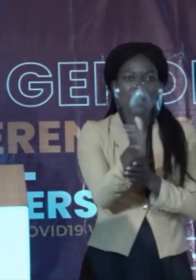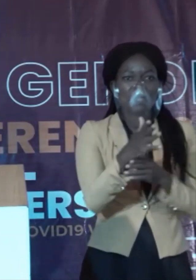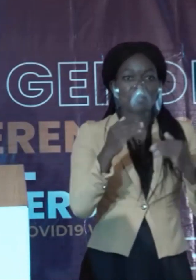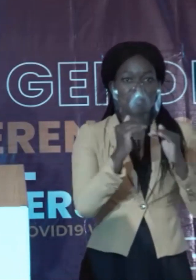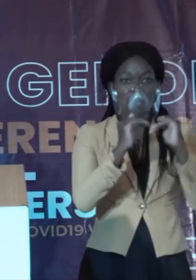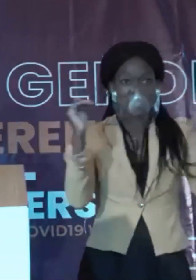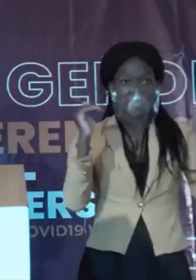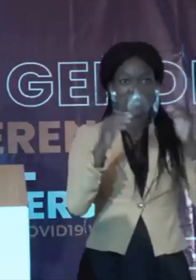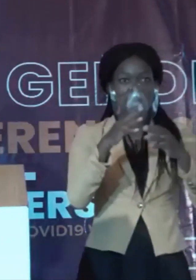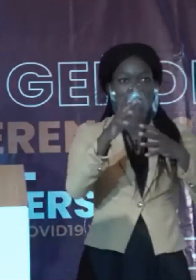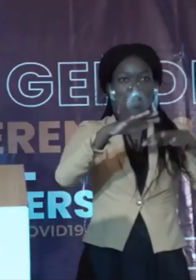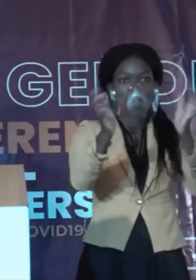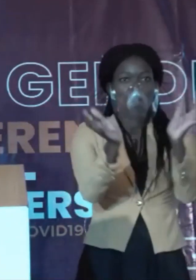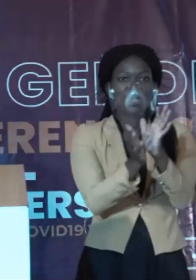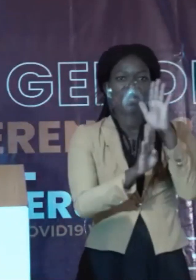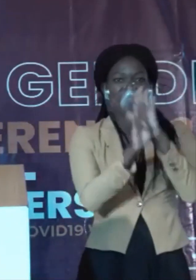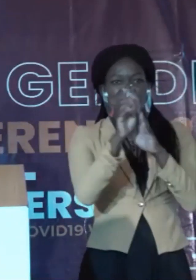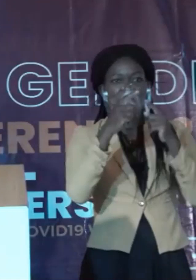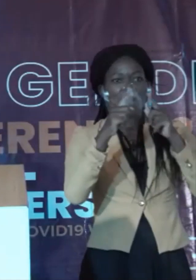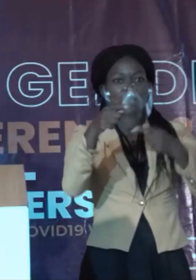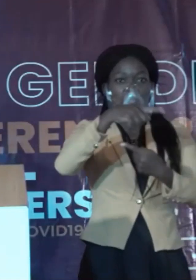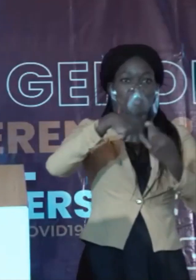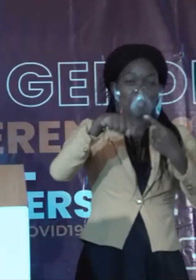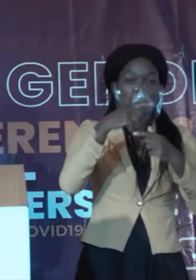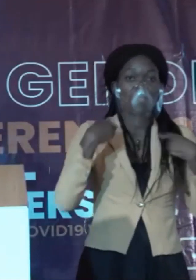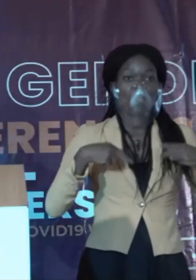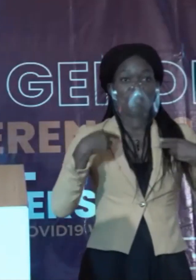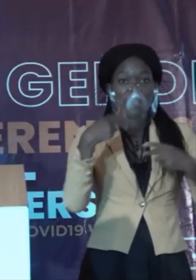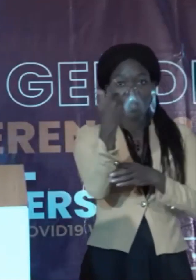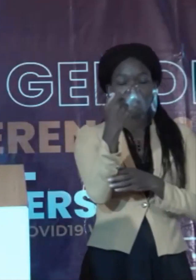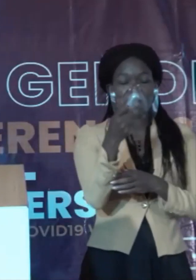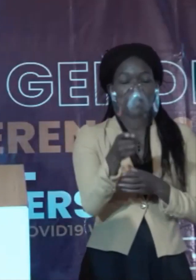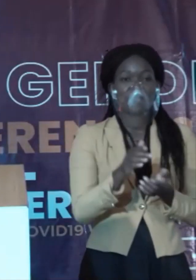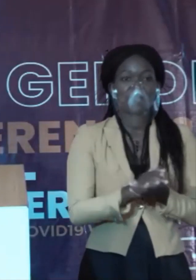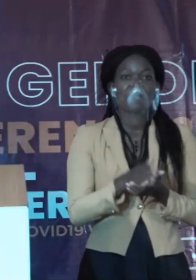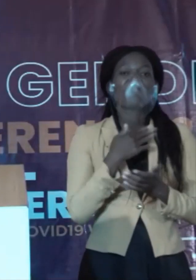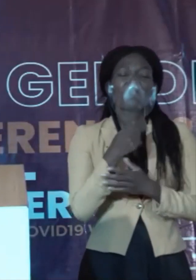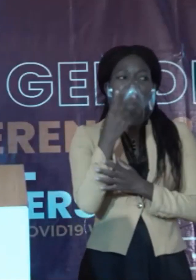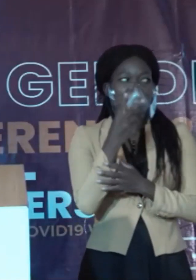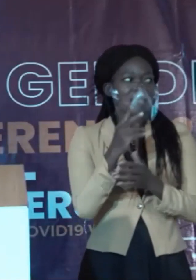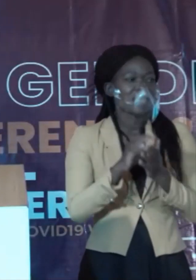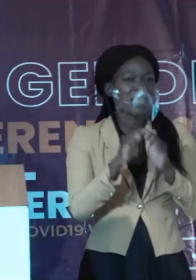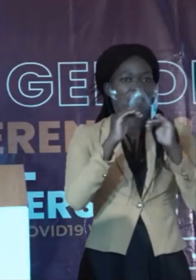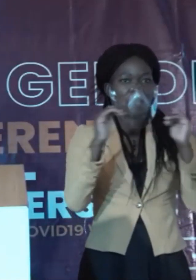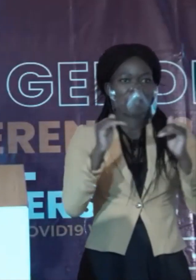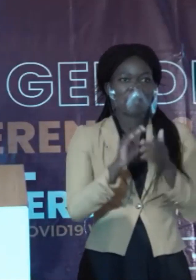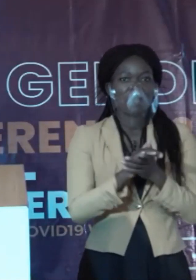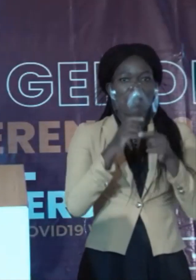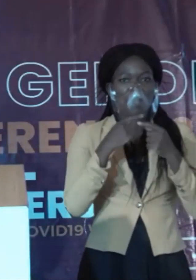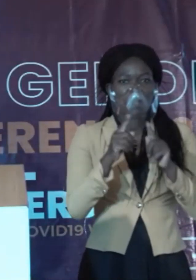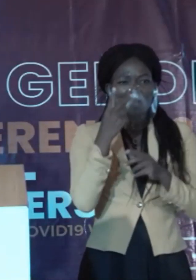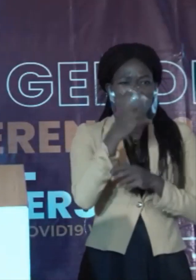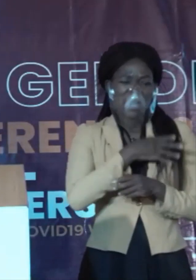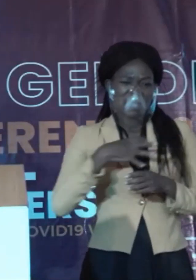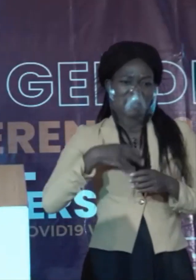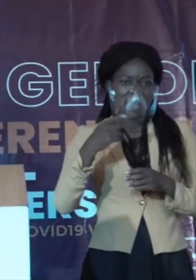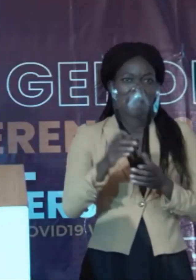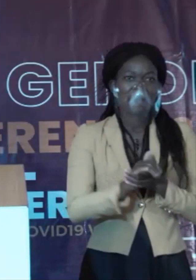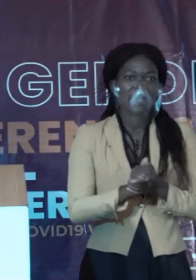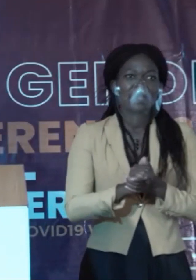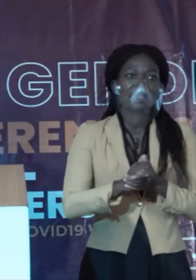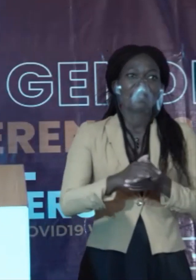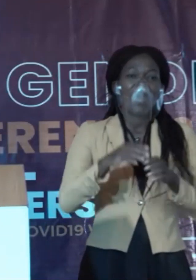Community Development and Social Welfare in Malawi, for Equality and Feminist Microeconomics Alliance